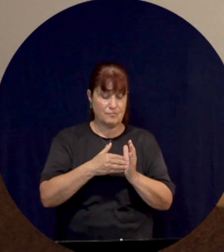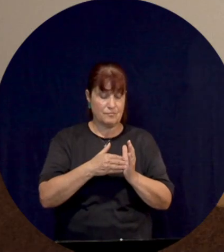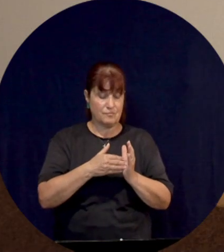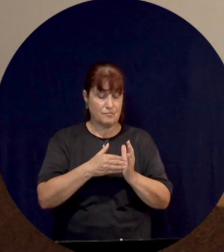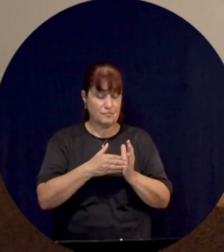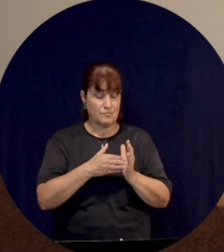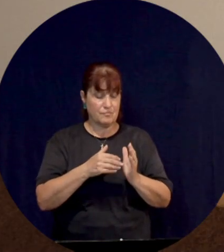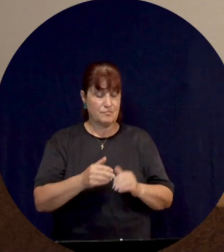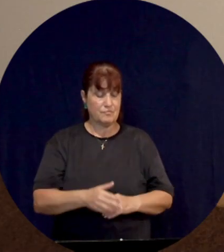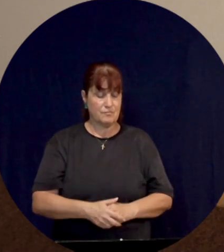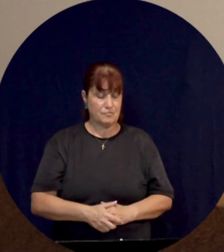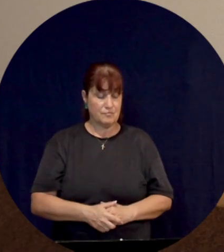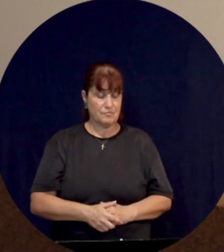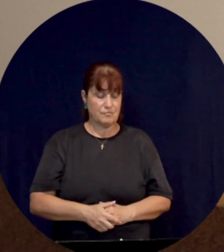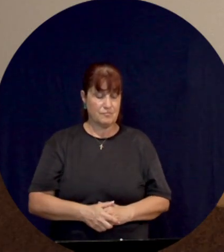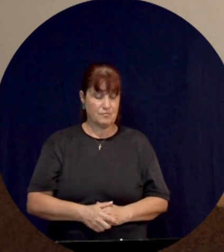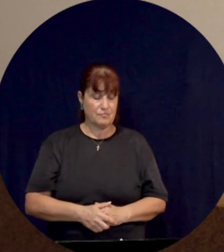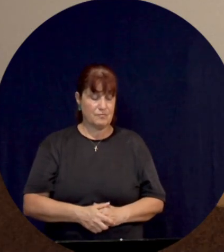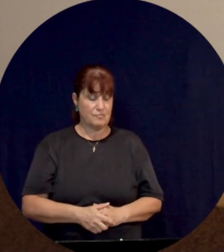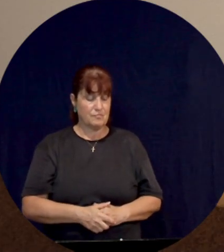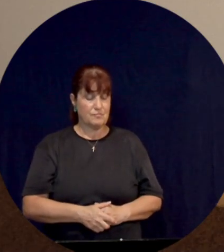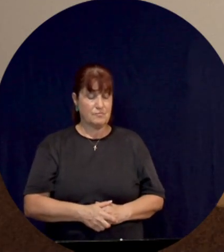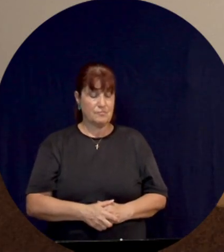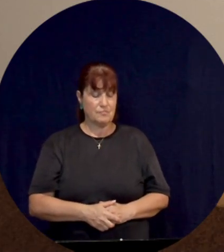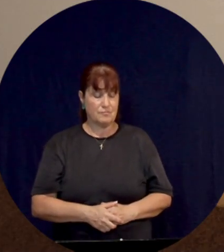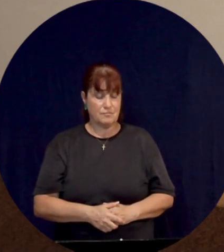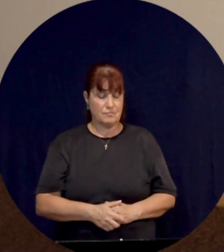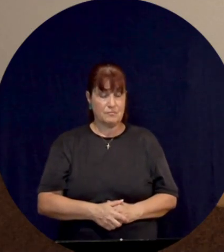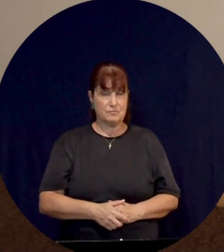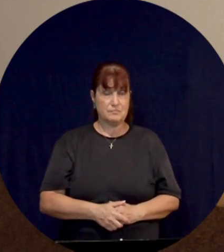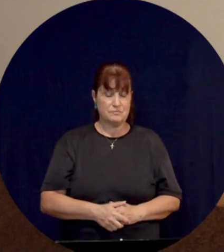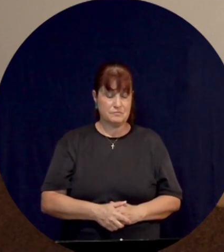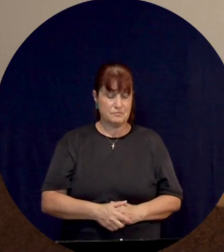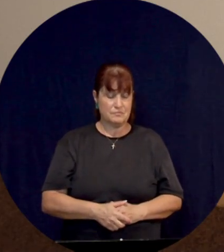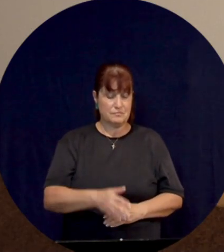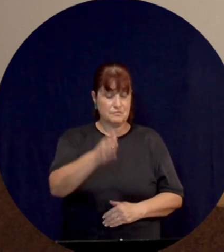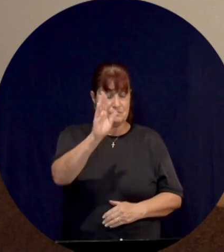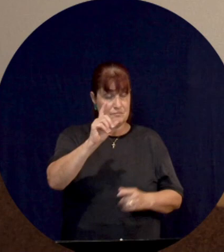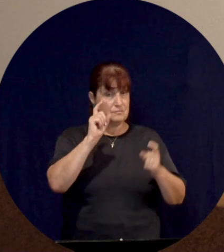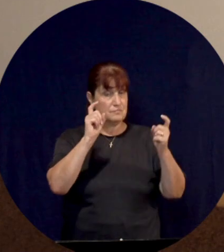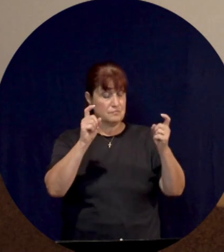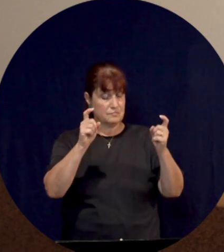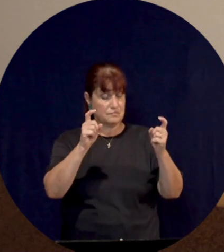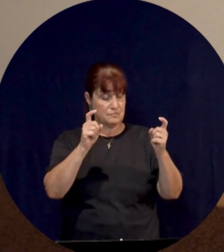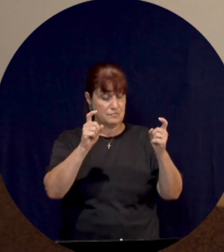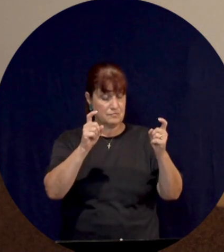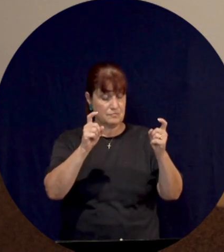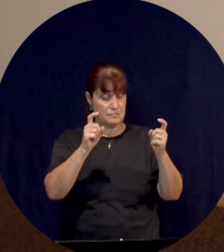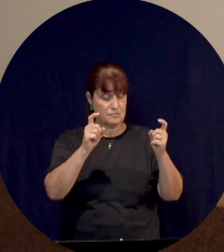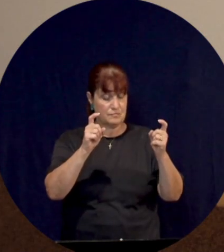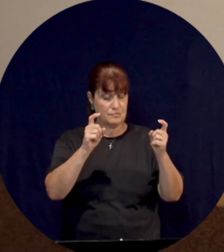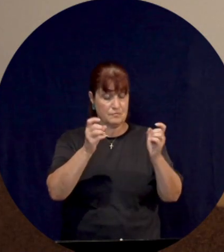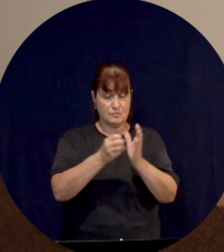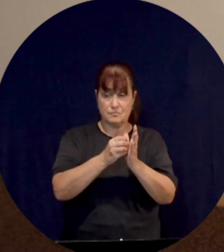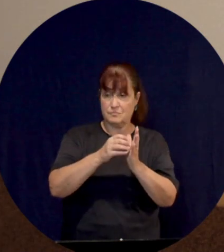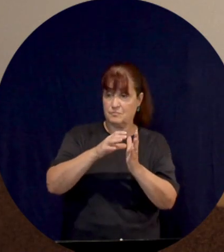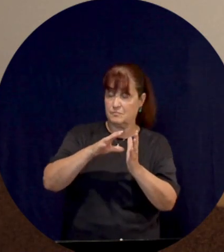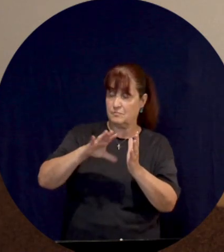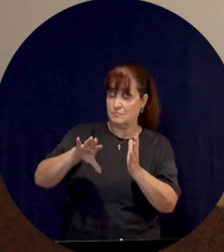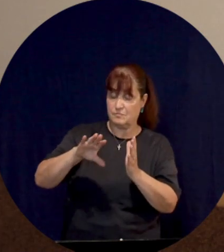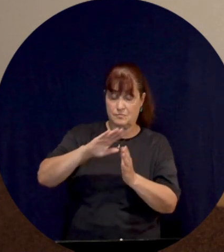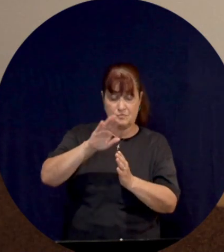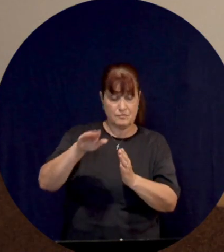they too may now receive mercy. For God delivered all to